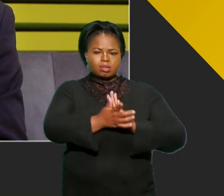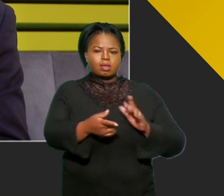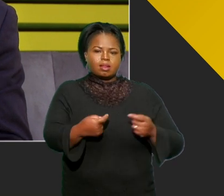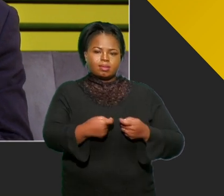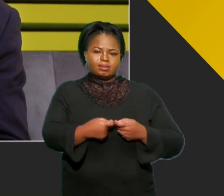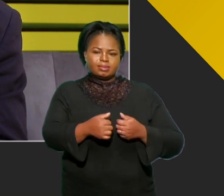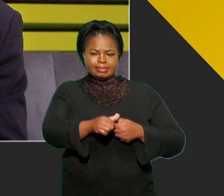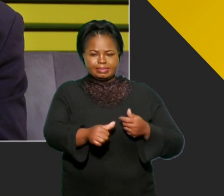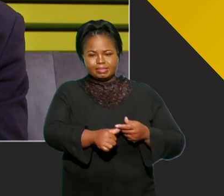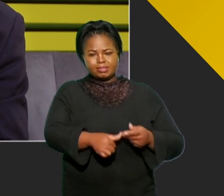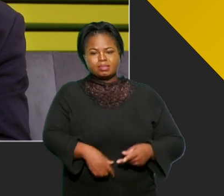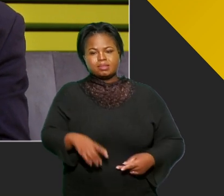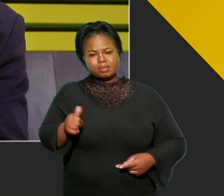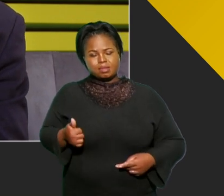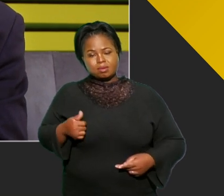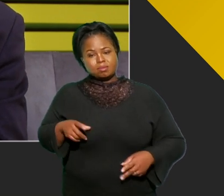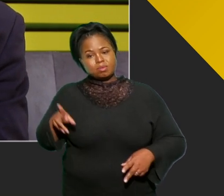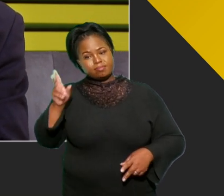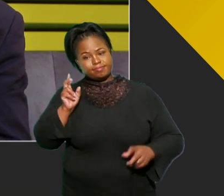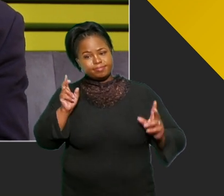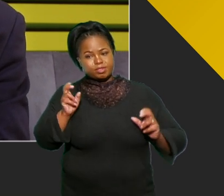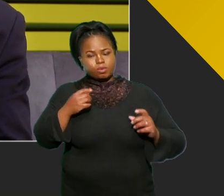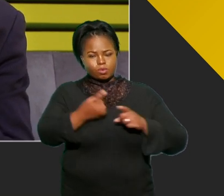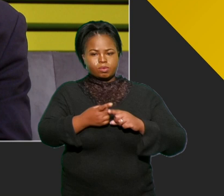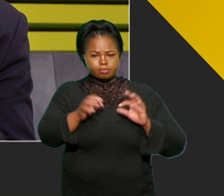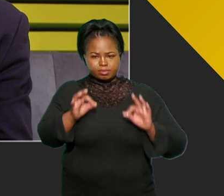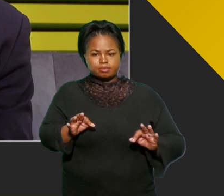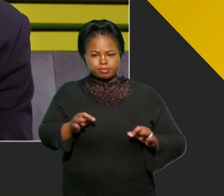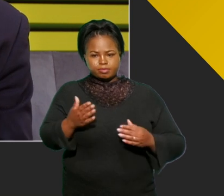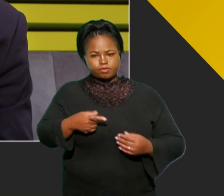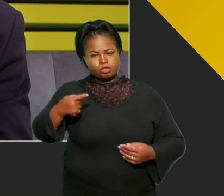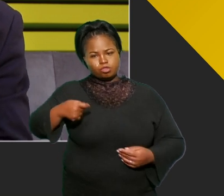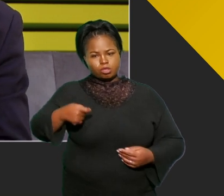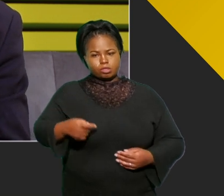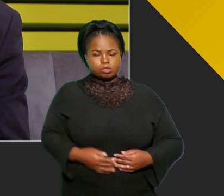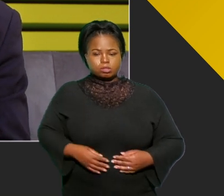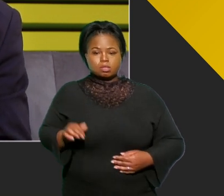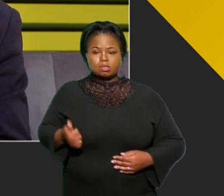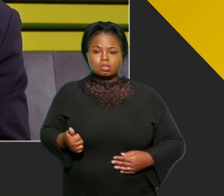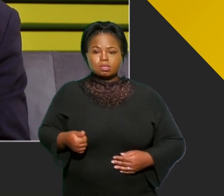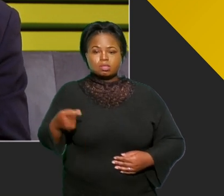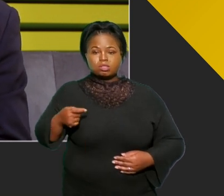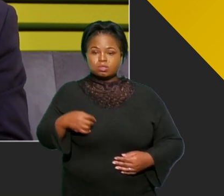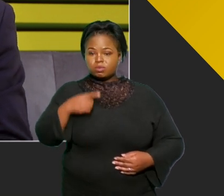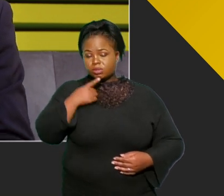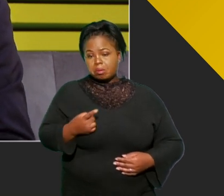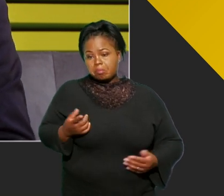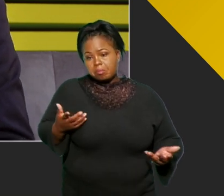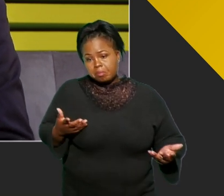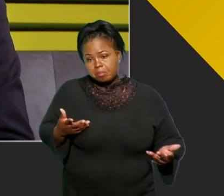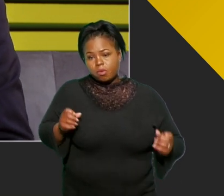assistance until the case is here in front of the judge then the judge will say